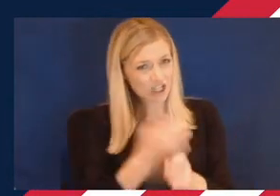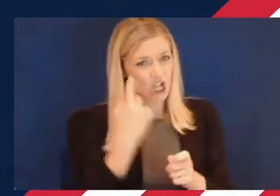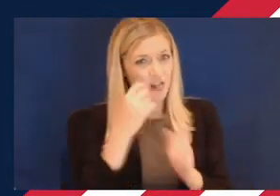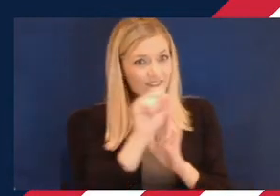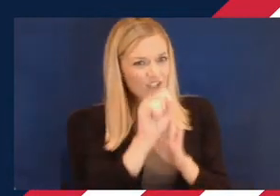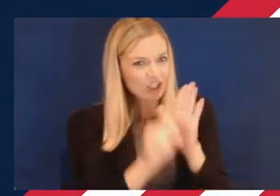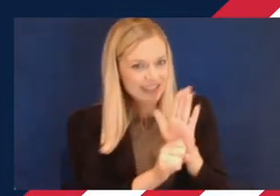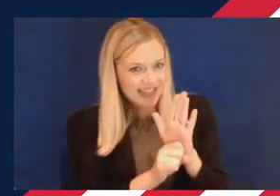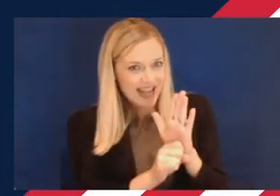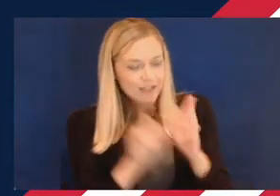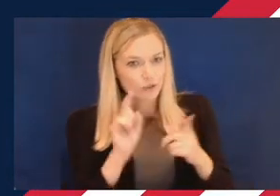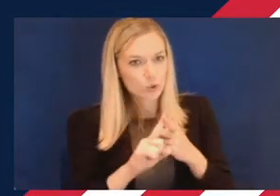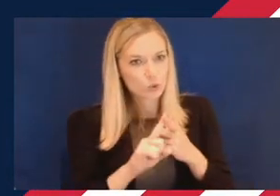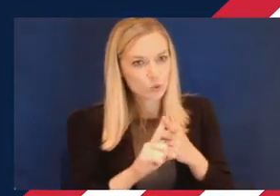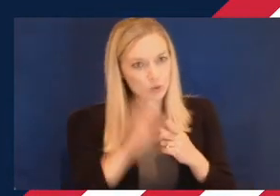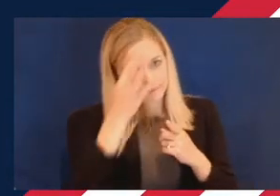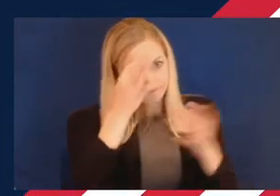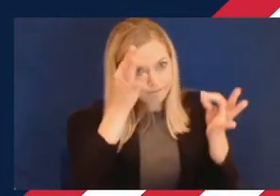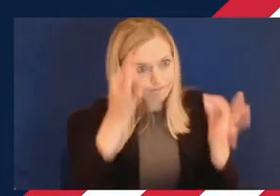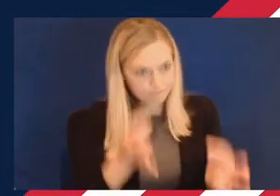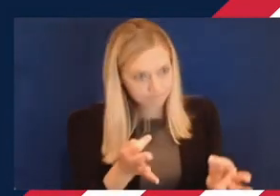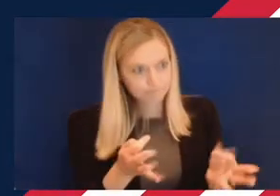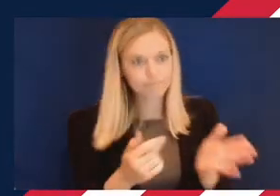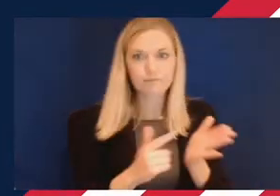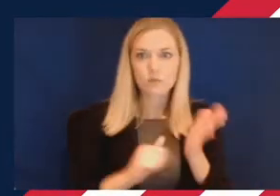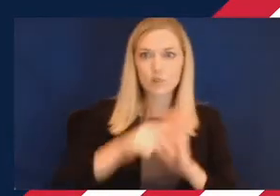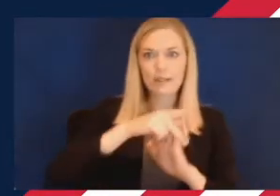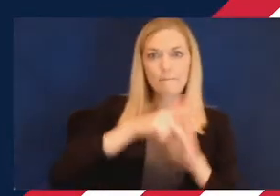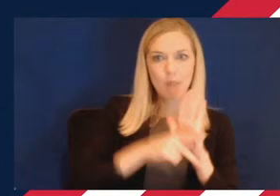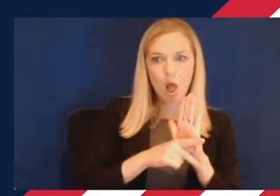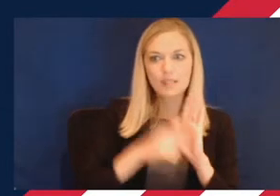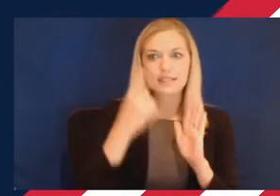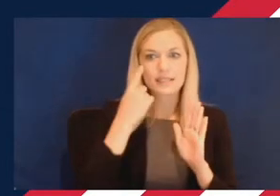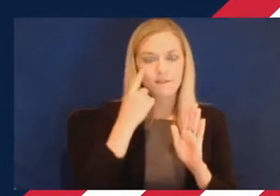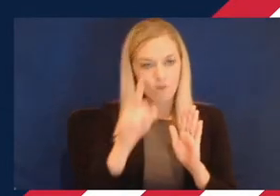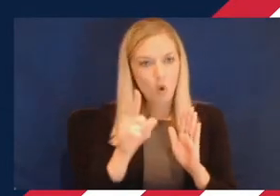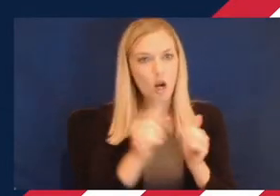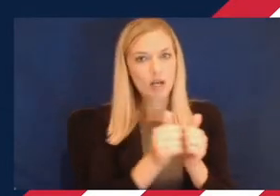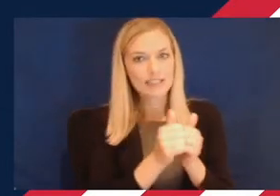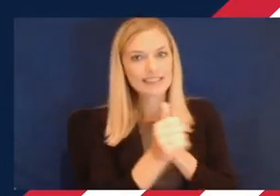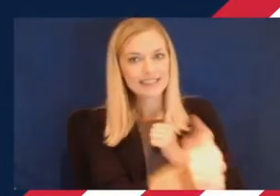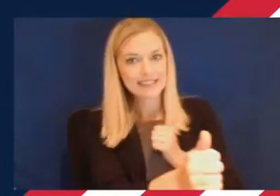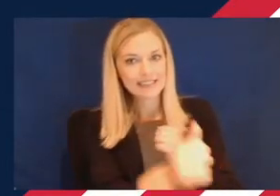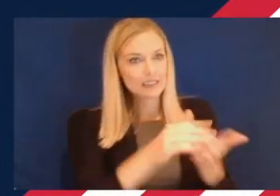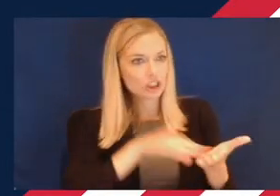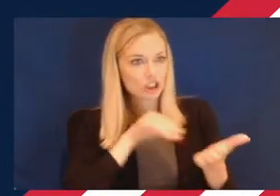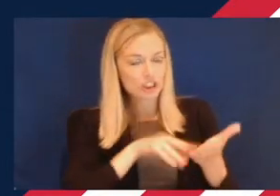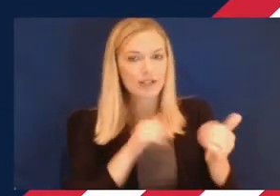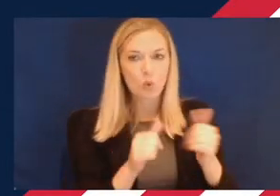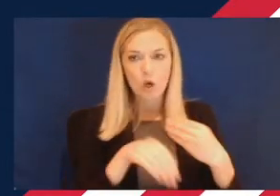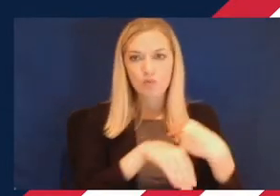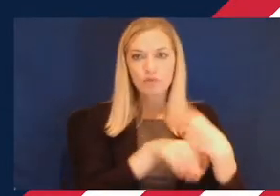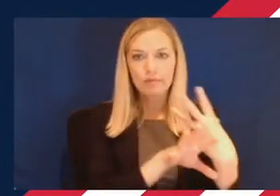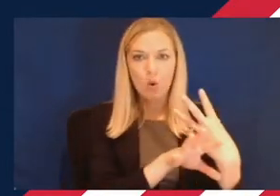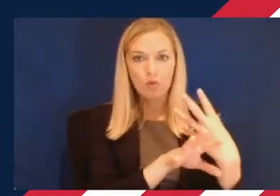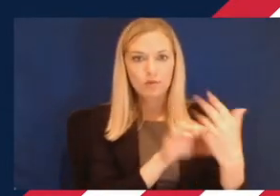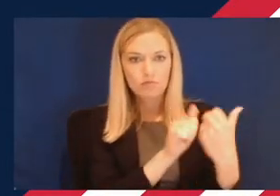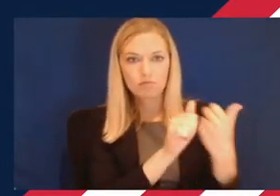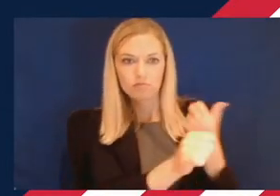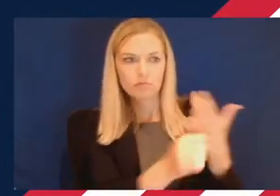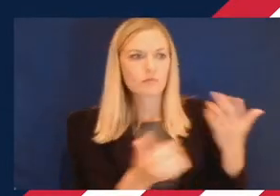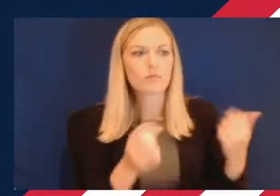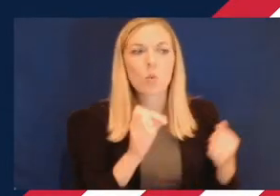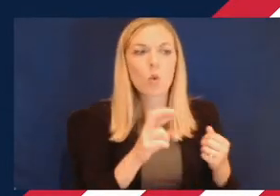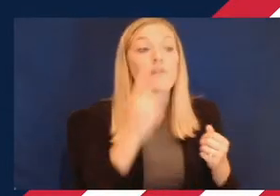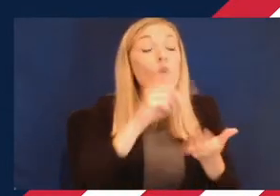delivering remote learning for our more moderate to severe students, or even students with IEPs, because